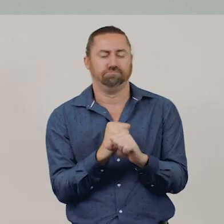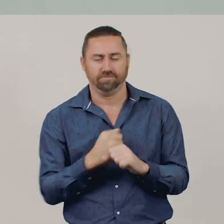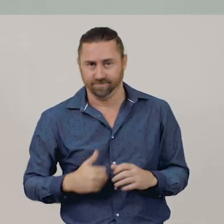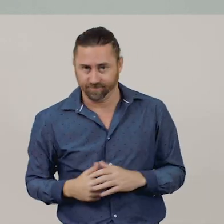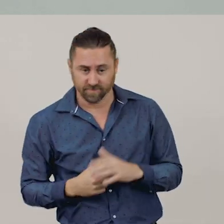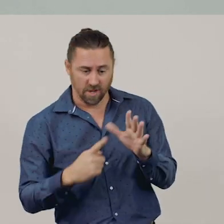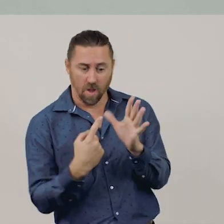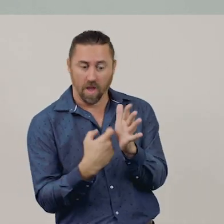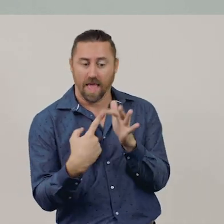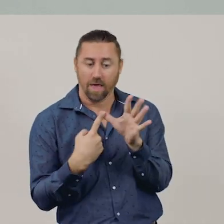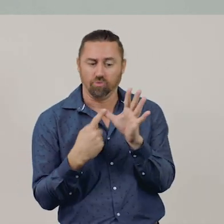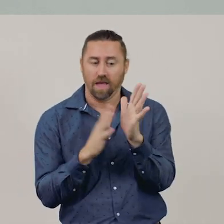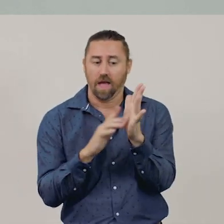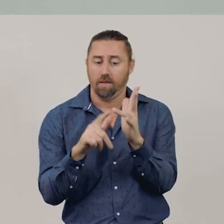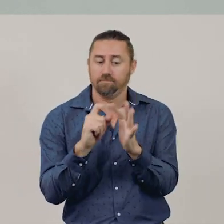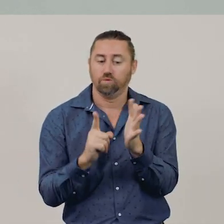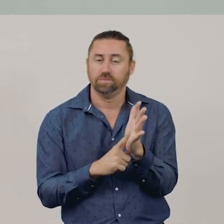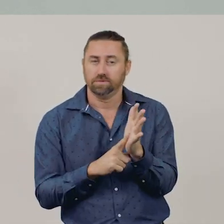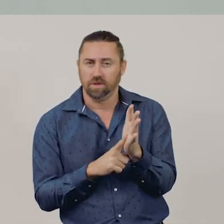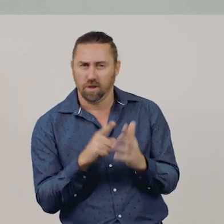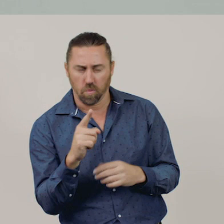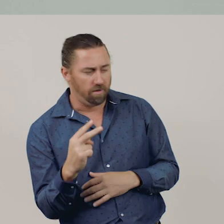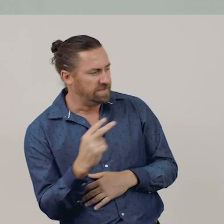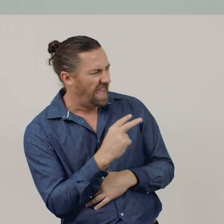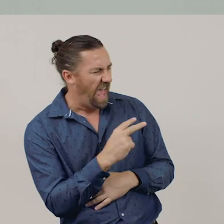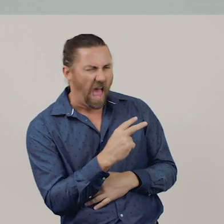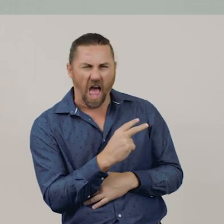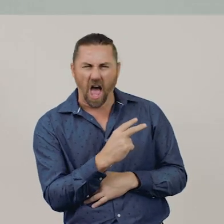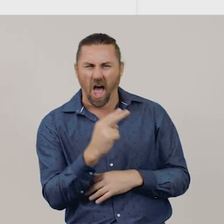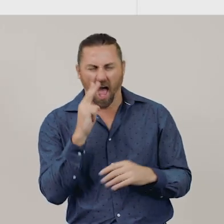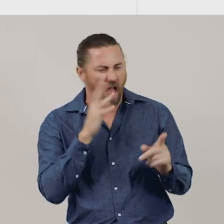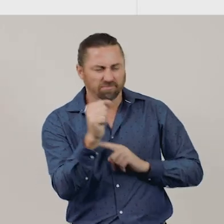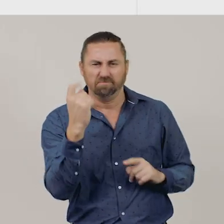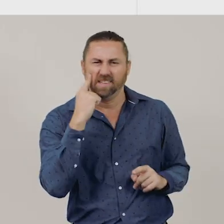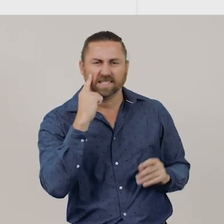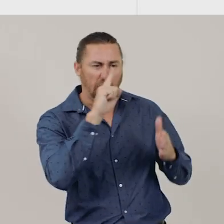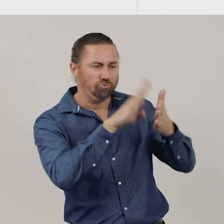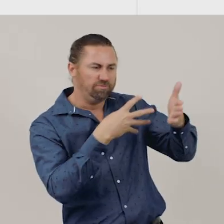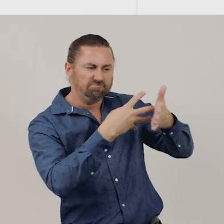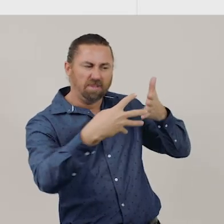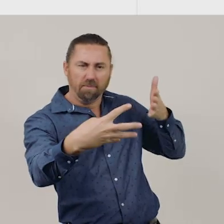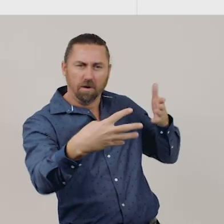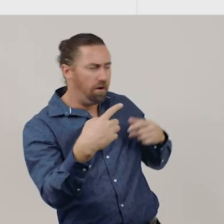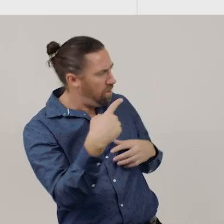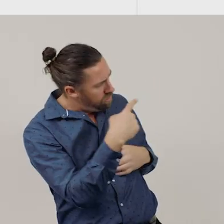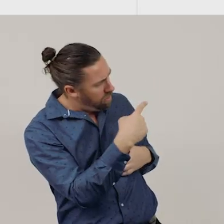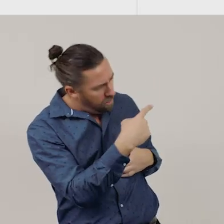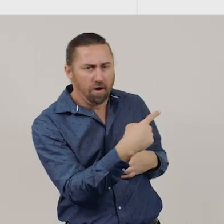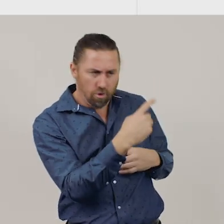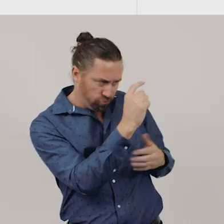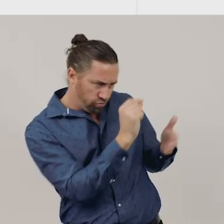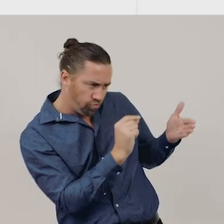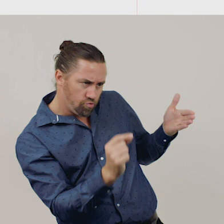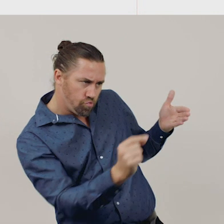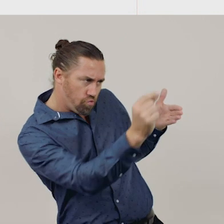briefly. The area model is a great way to visualise operations. We can use grid paper or a diagram to draw